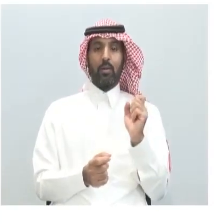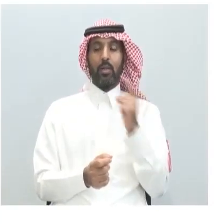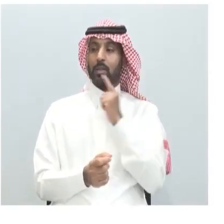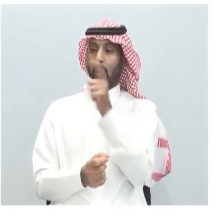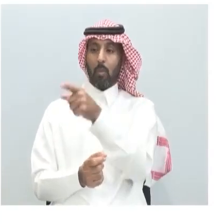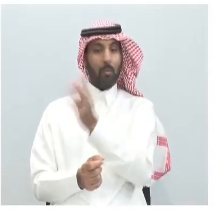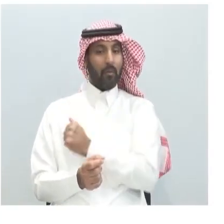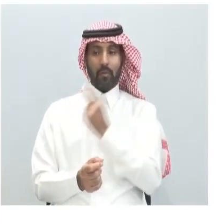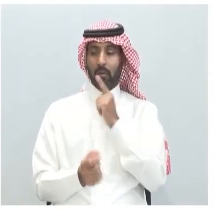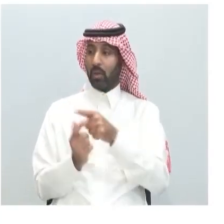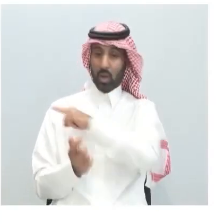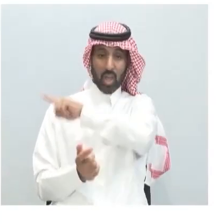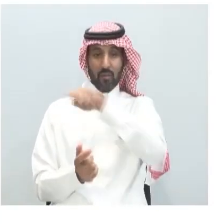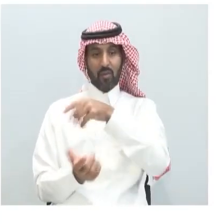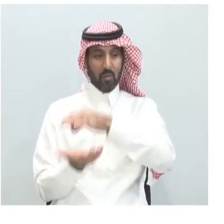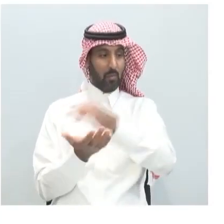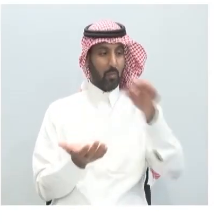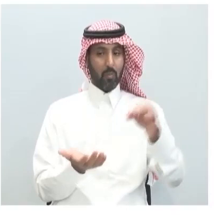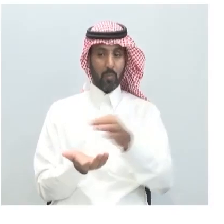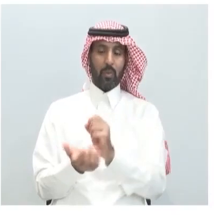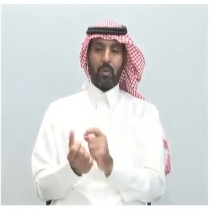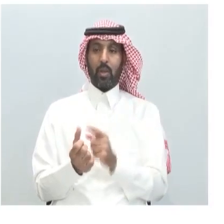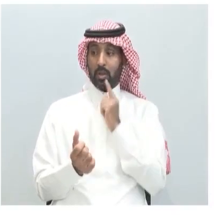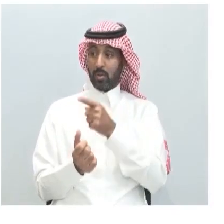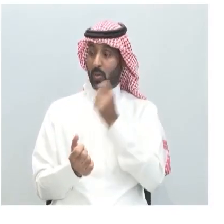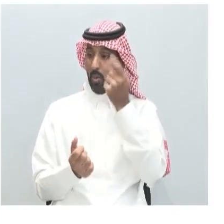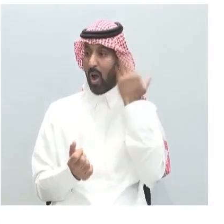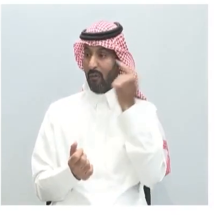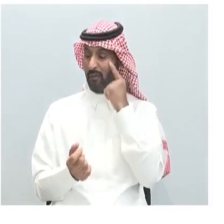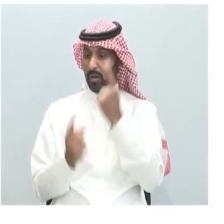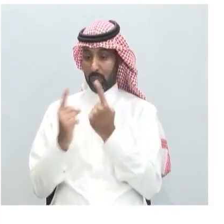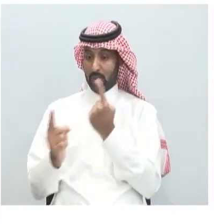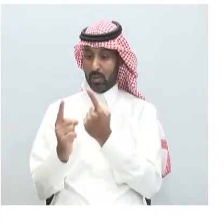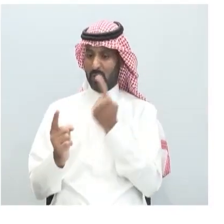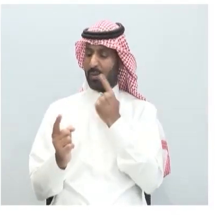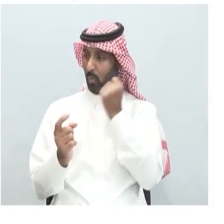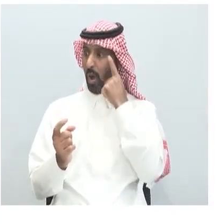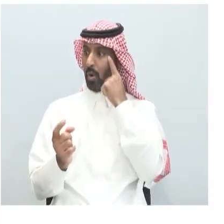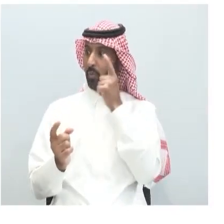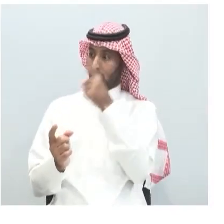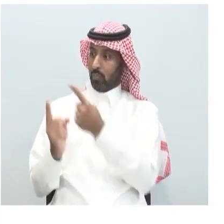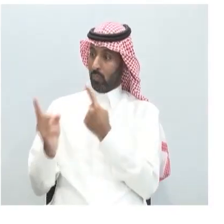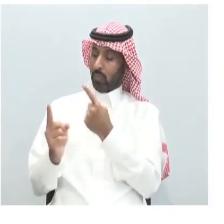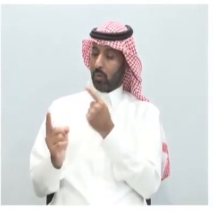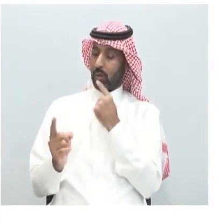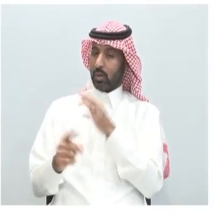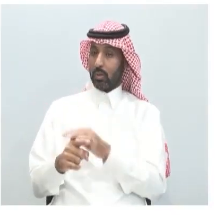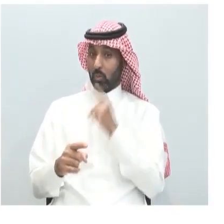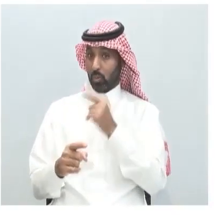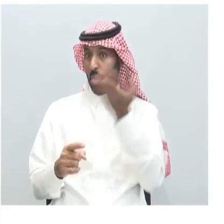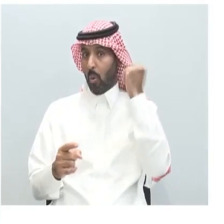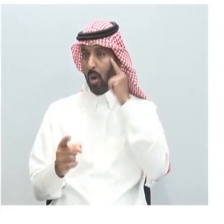someone, nothing, and everywhere. For example, did you ever meet anyone famous? Did you ever